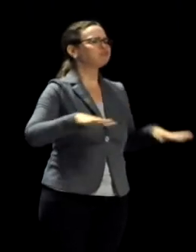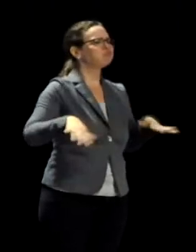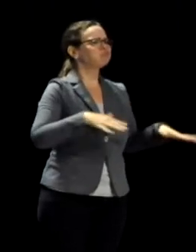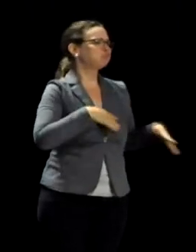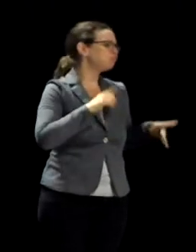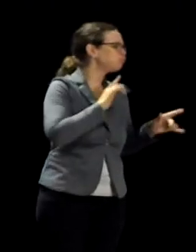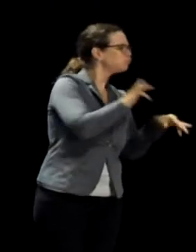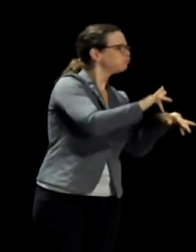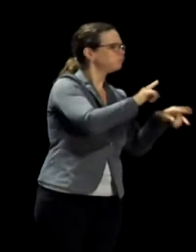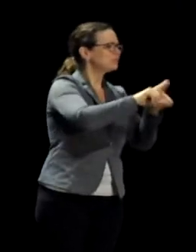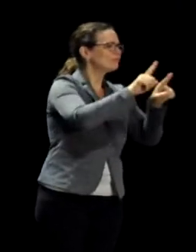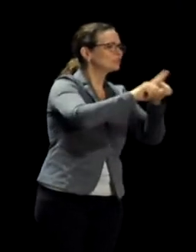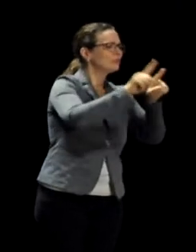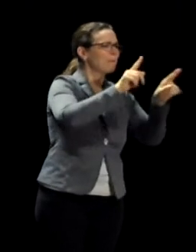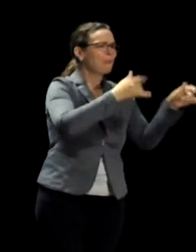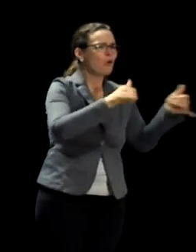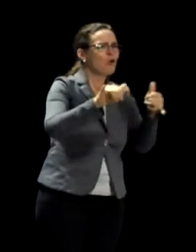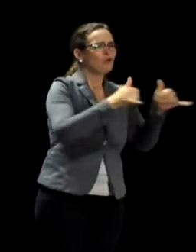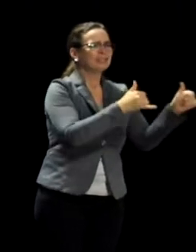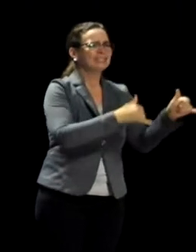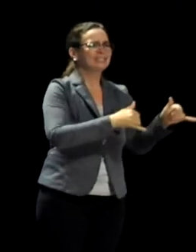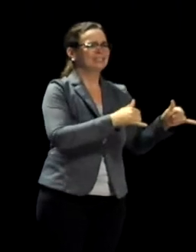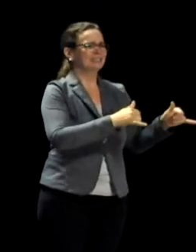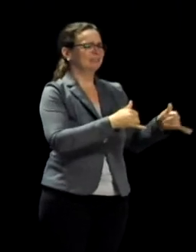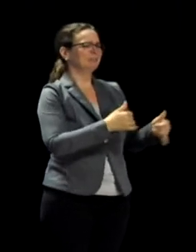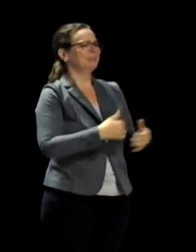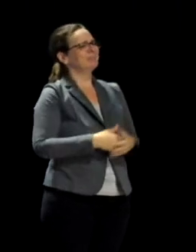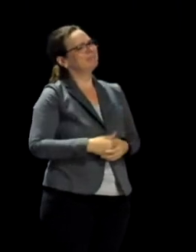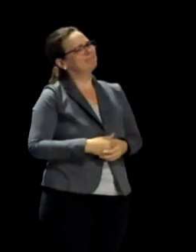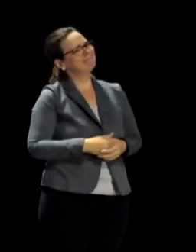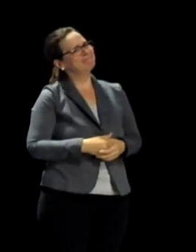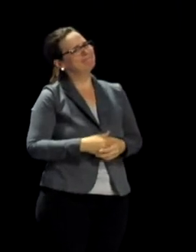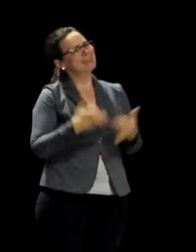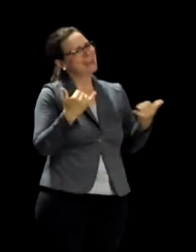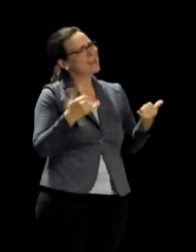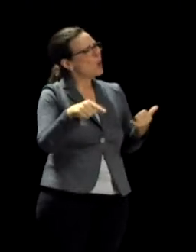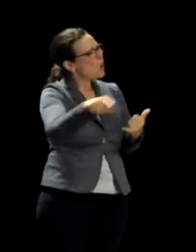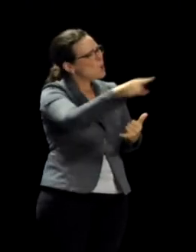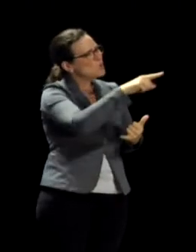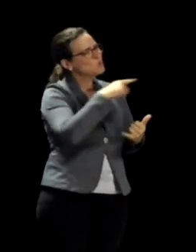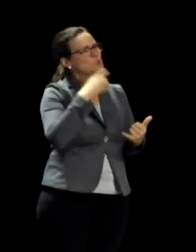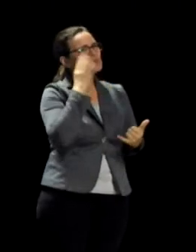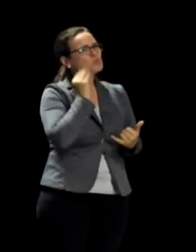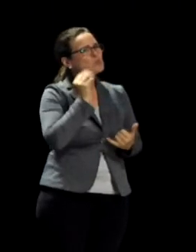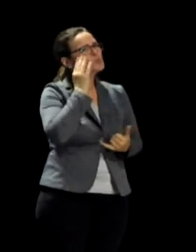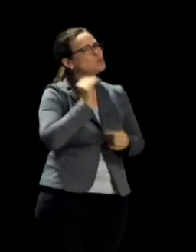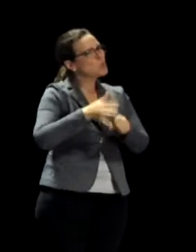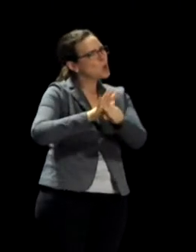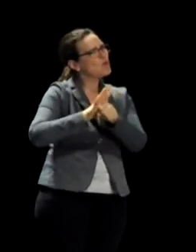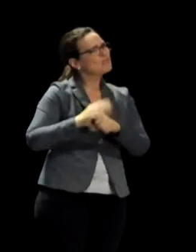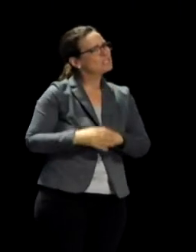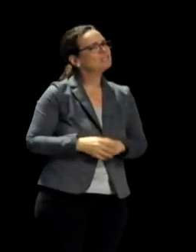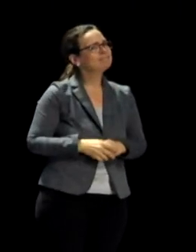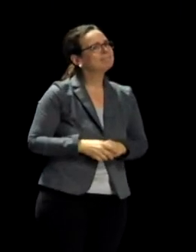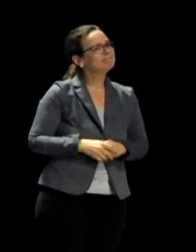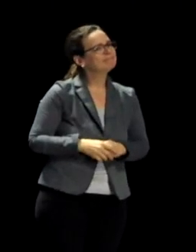kids have been burdened by this virus many ways. So now what we got to do, we got to learn and we got to get